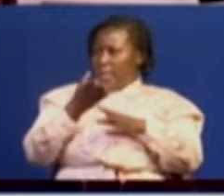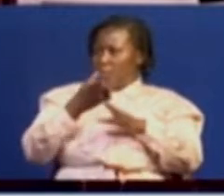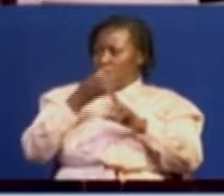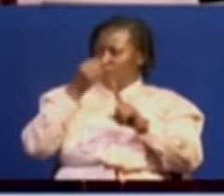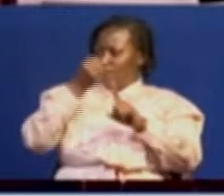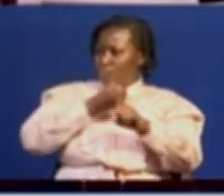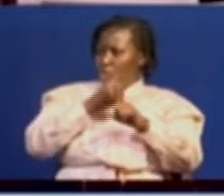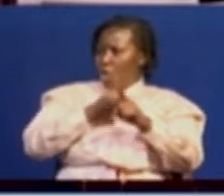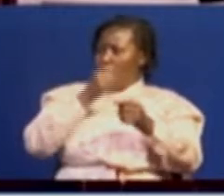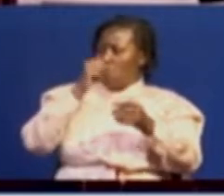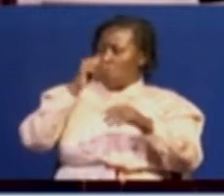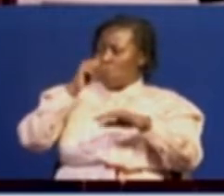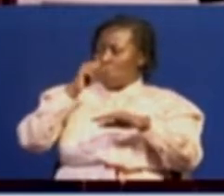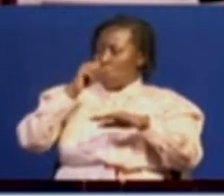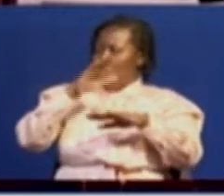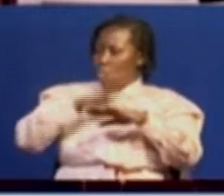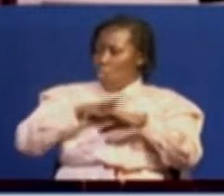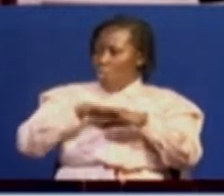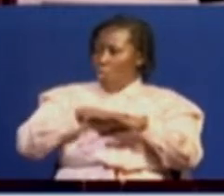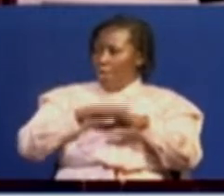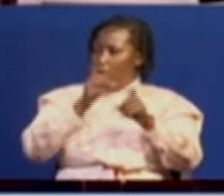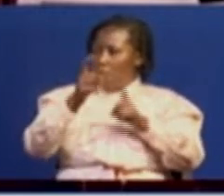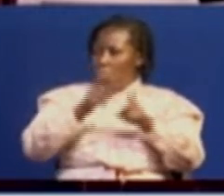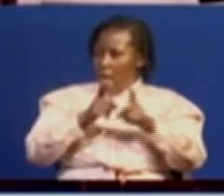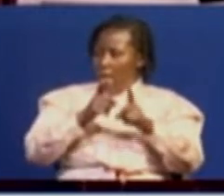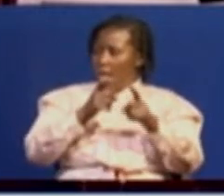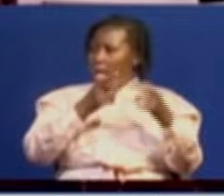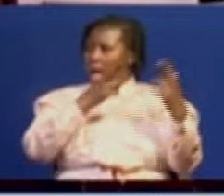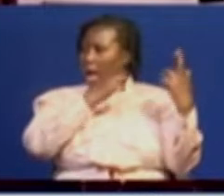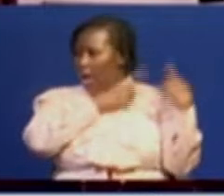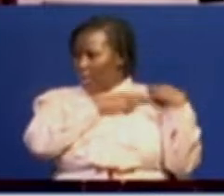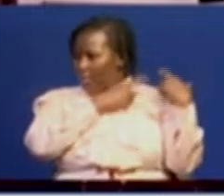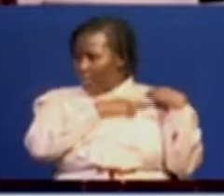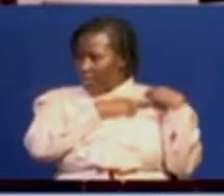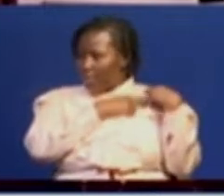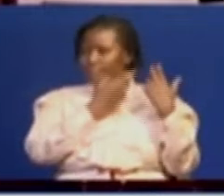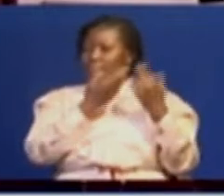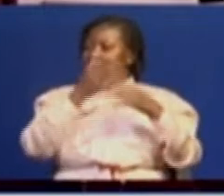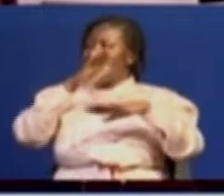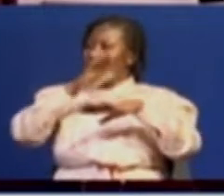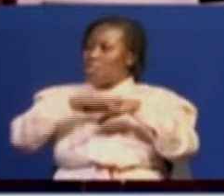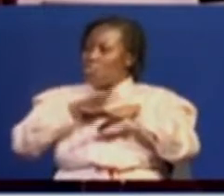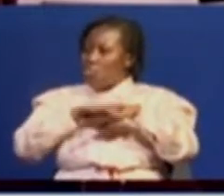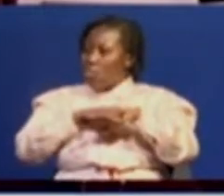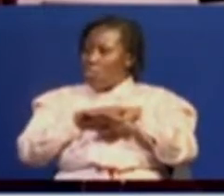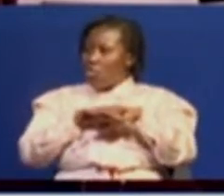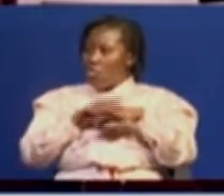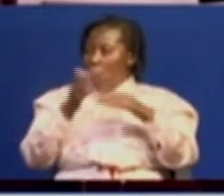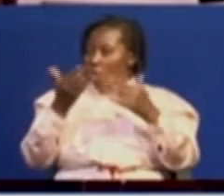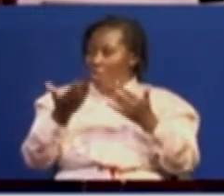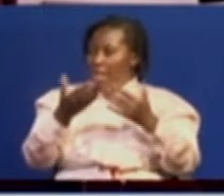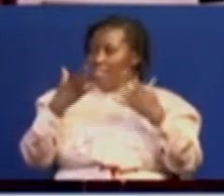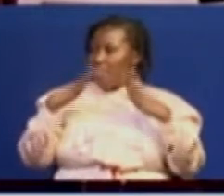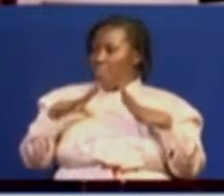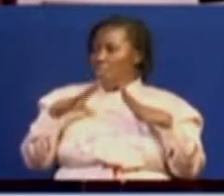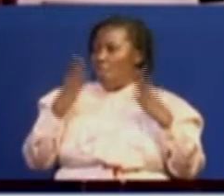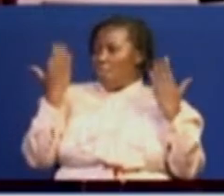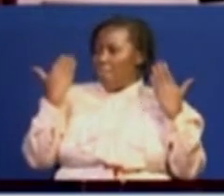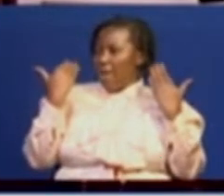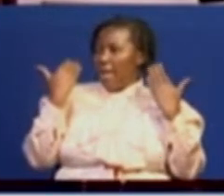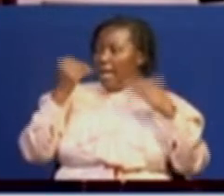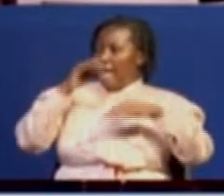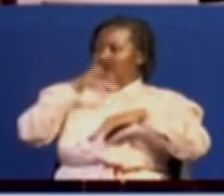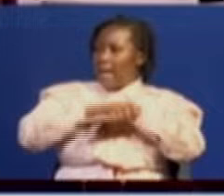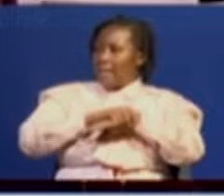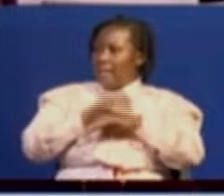pursuit of good governance. It is in pursuit of accountability it is in pursuit of the people